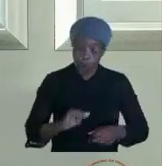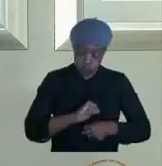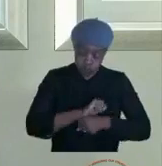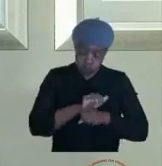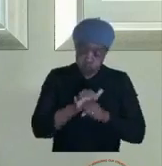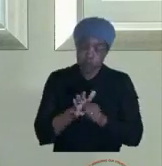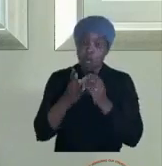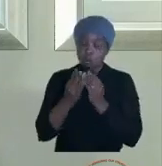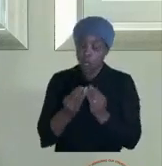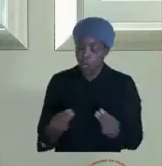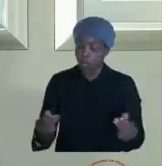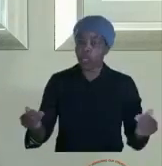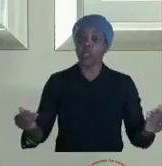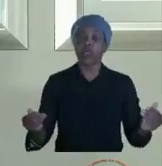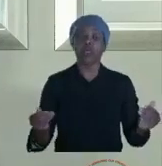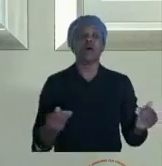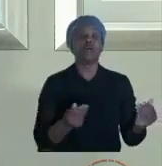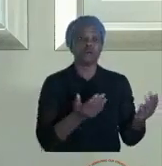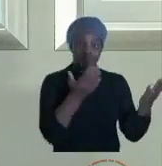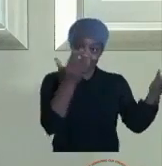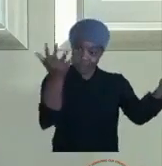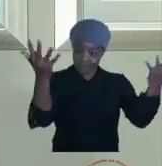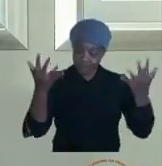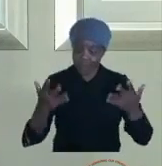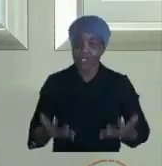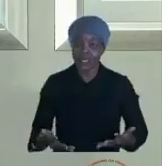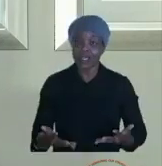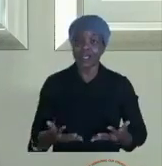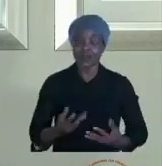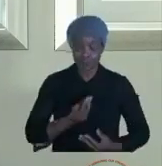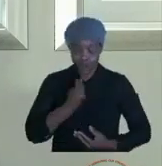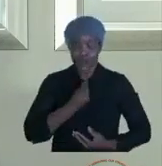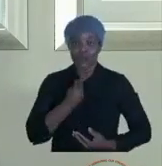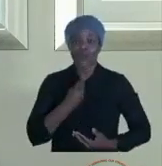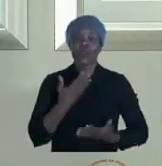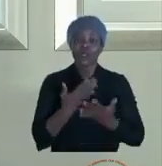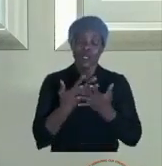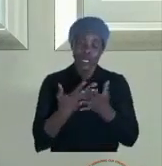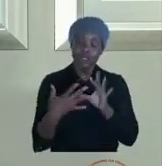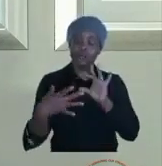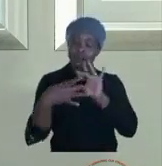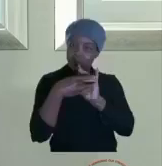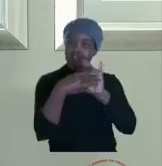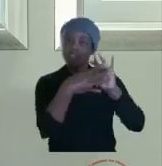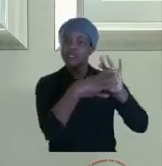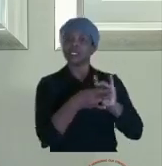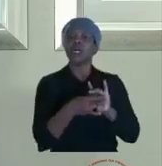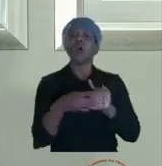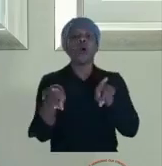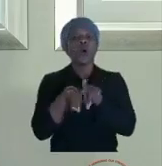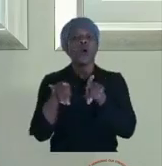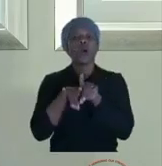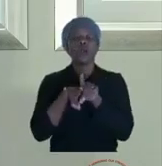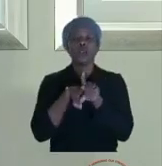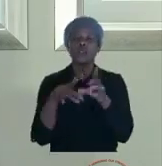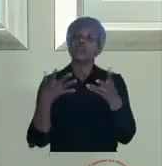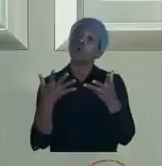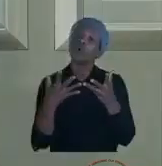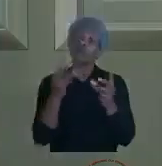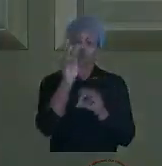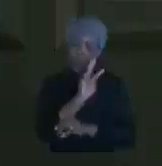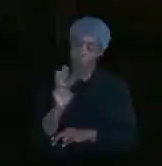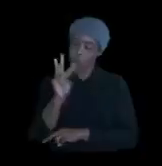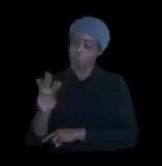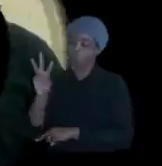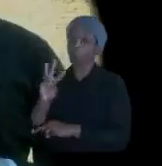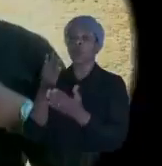will come and engage us at Freedom Park, and currently you can engage us on our websites and also our social media platforms. I